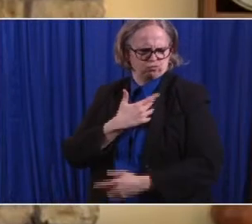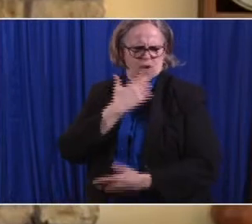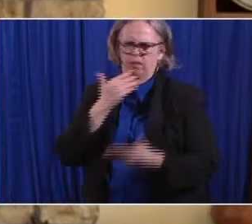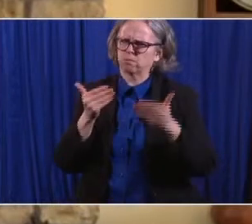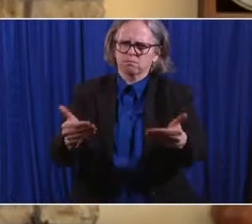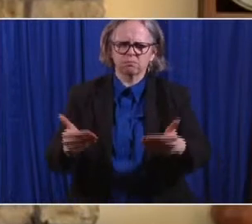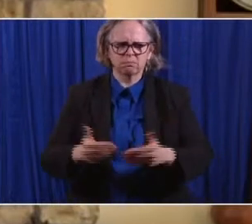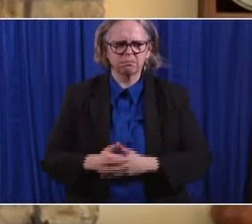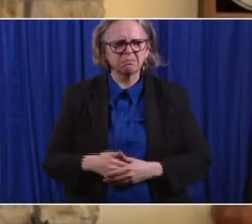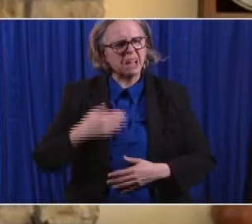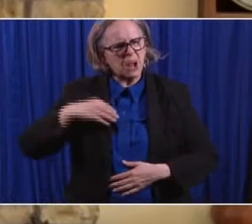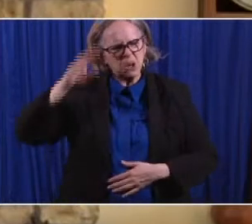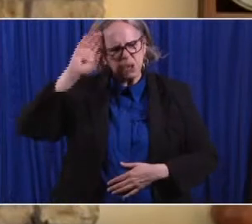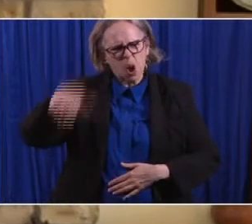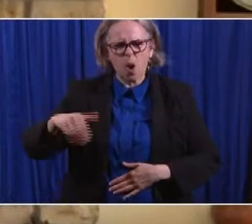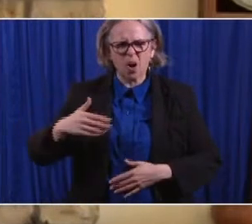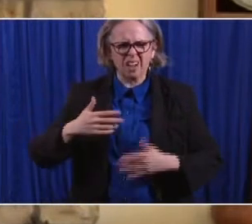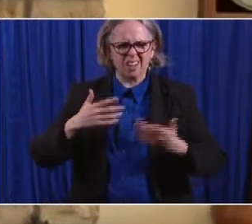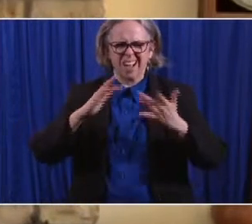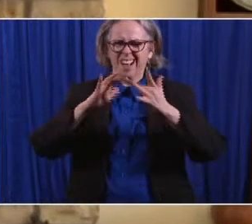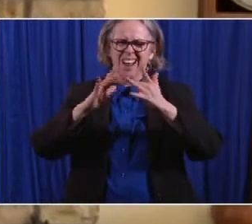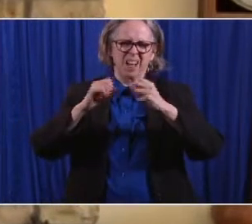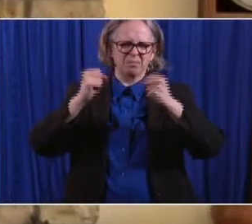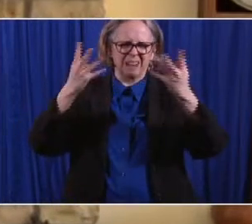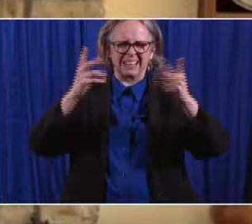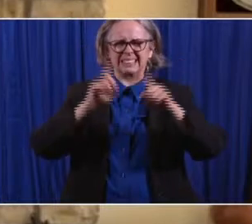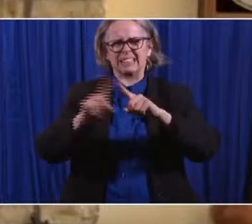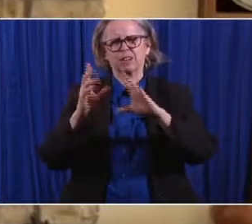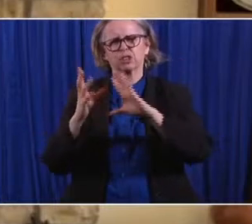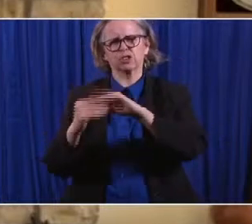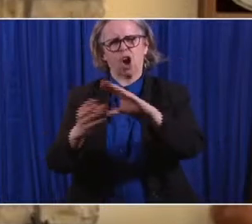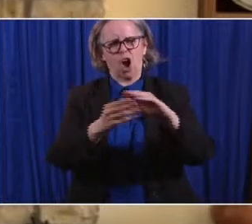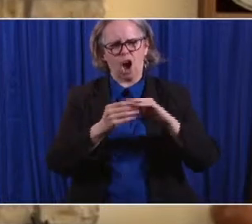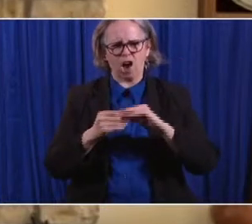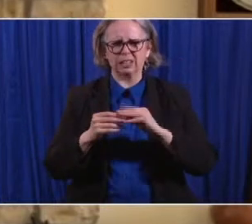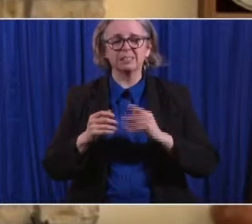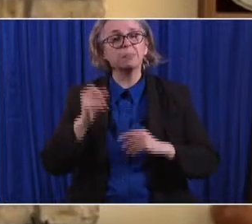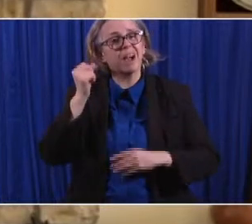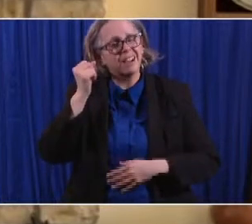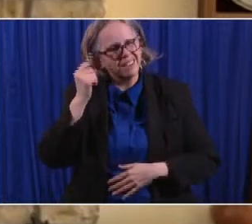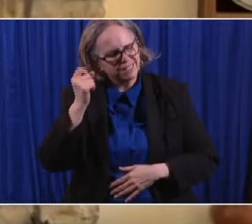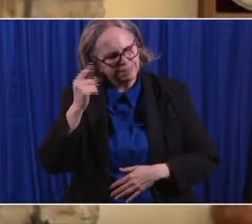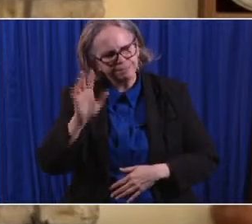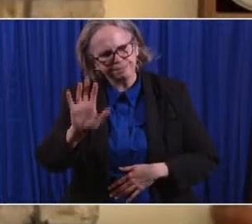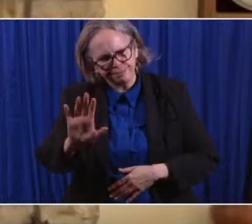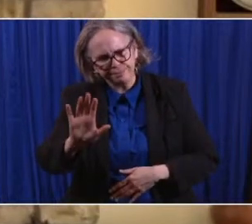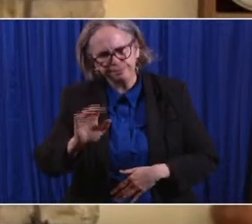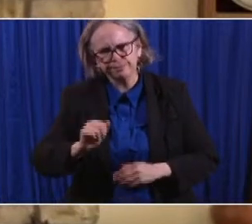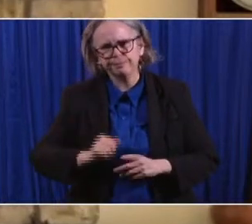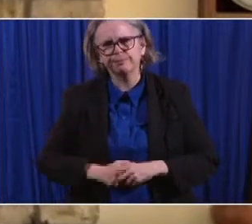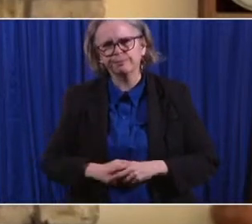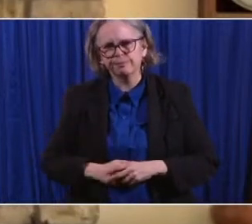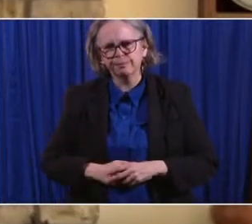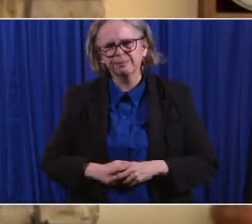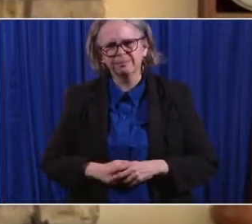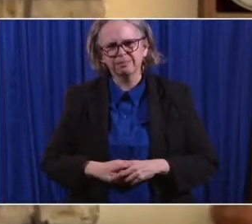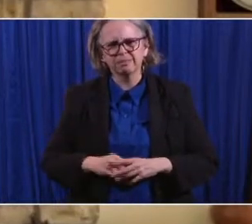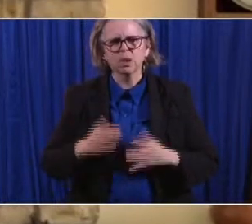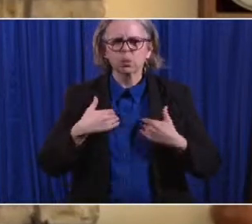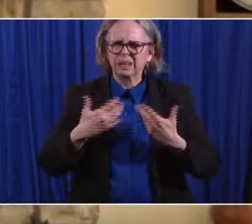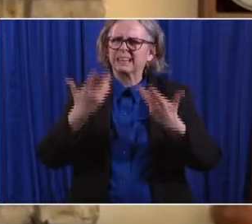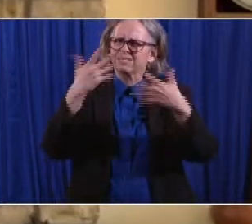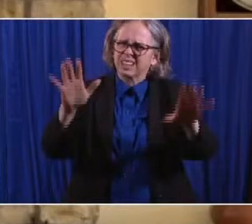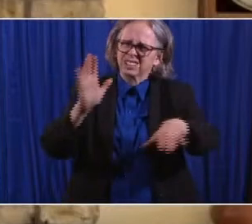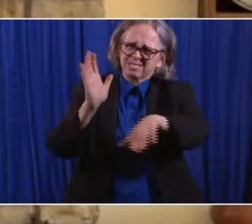but we have published, we have told you about a couple cases, very, very